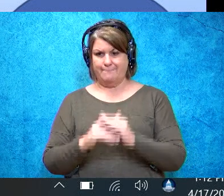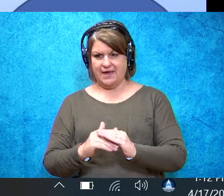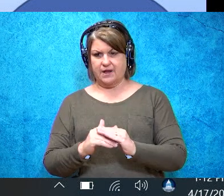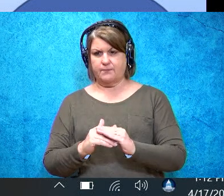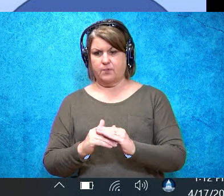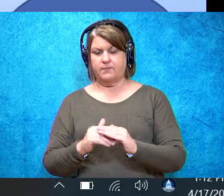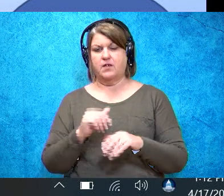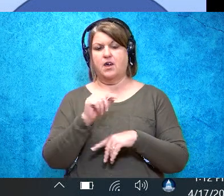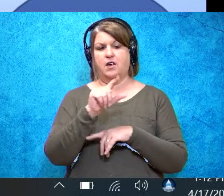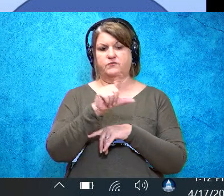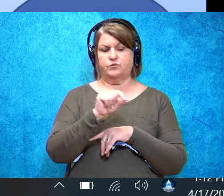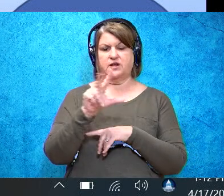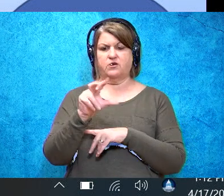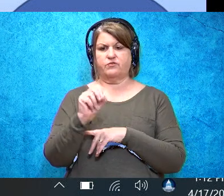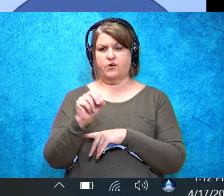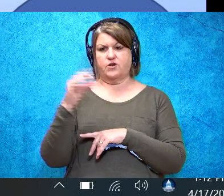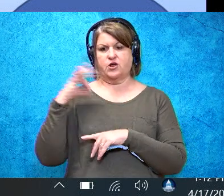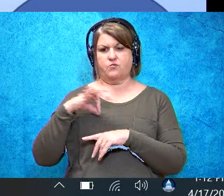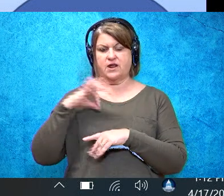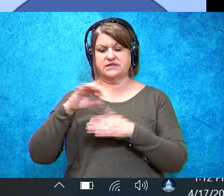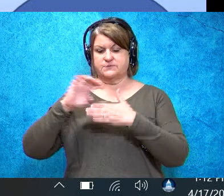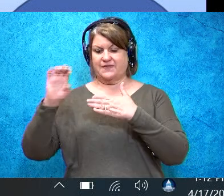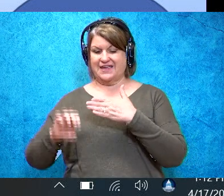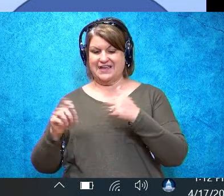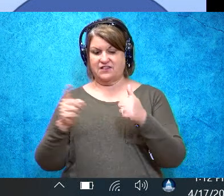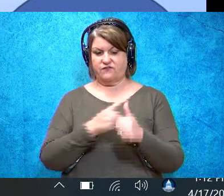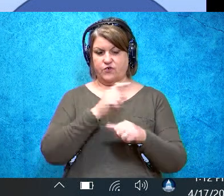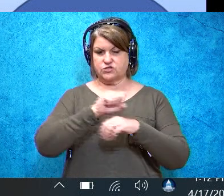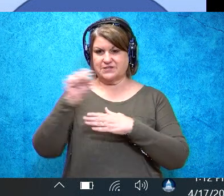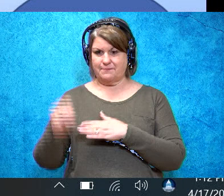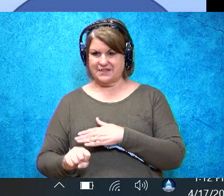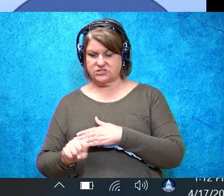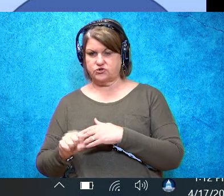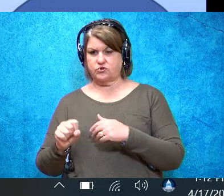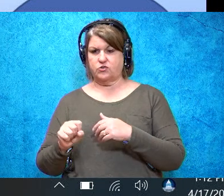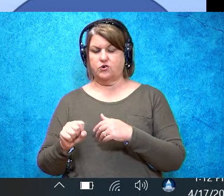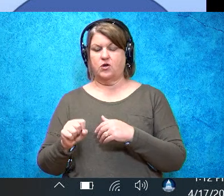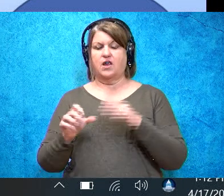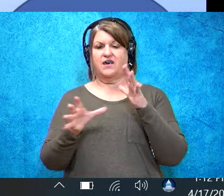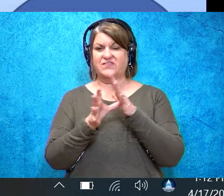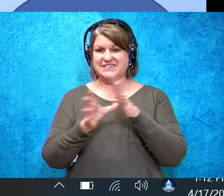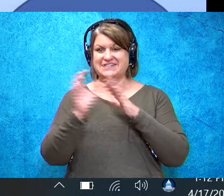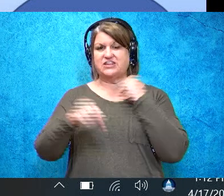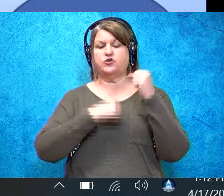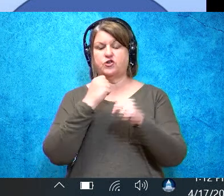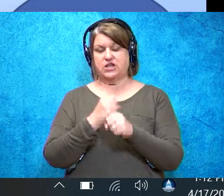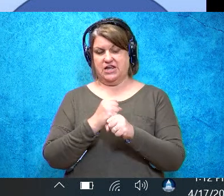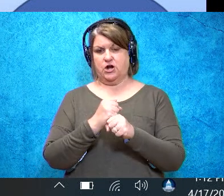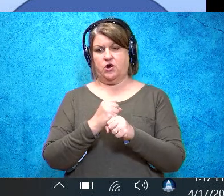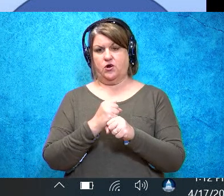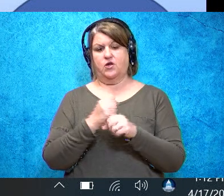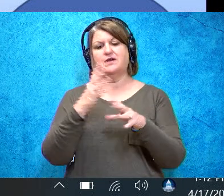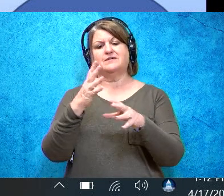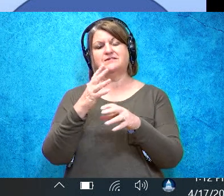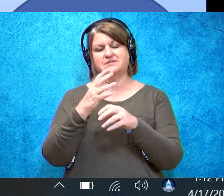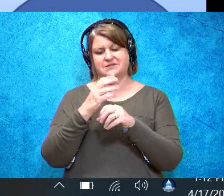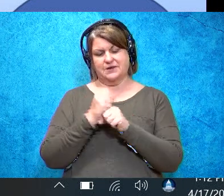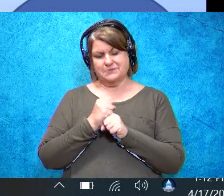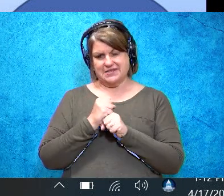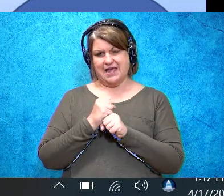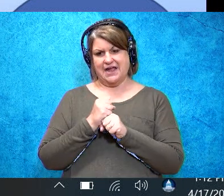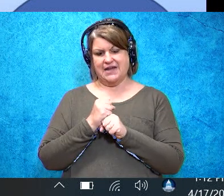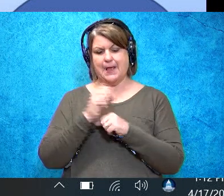credits by the end of the first semester of the senior year in order to attain mid-year